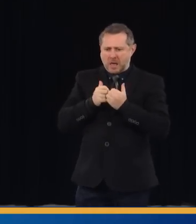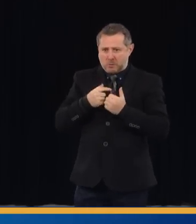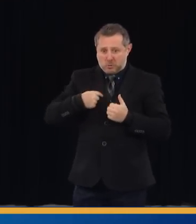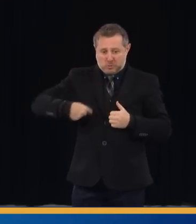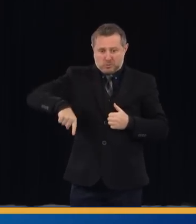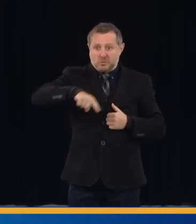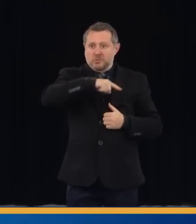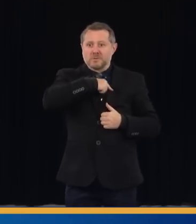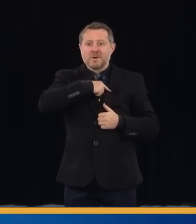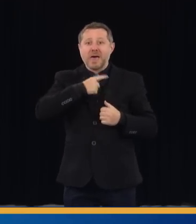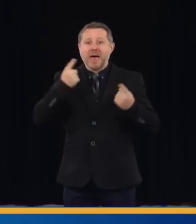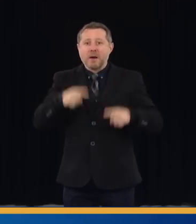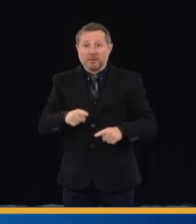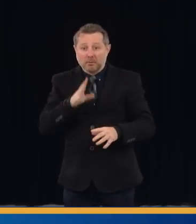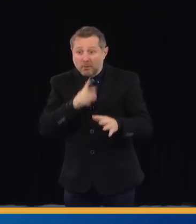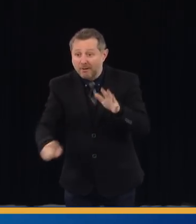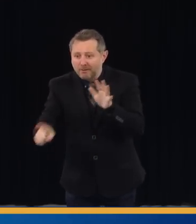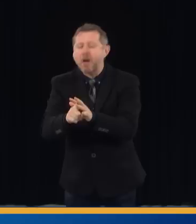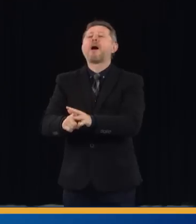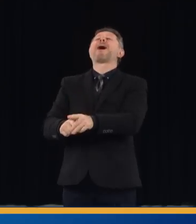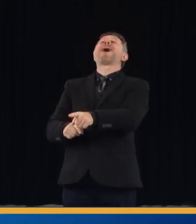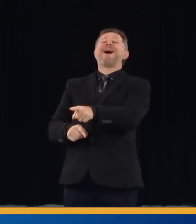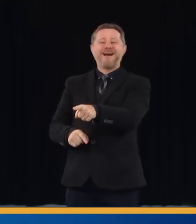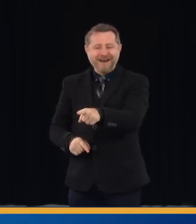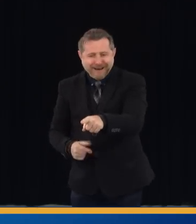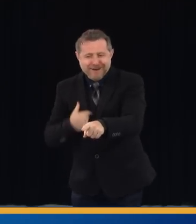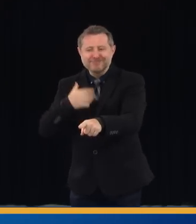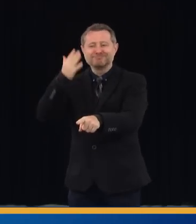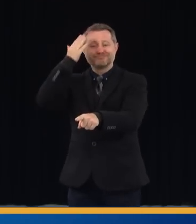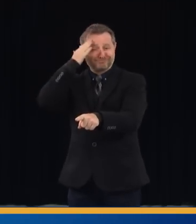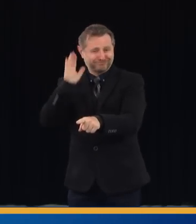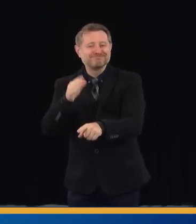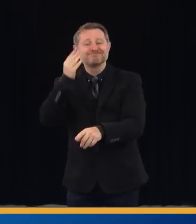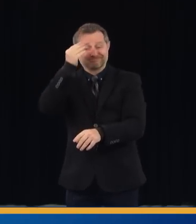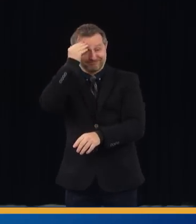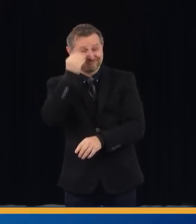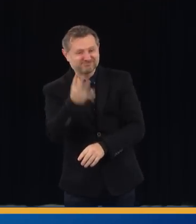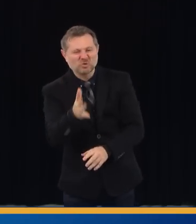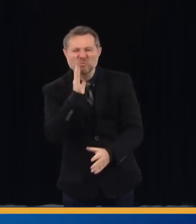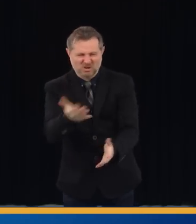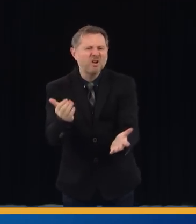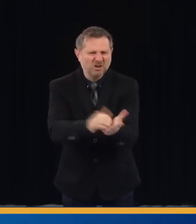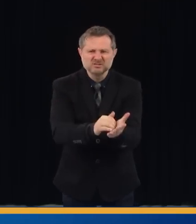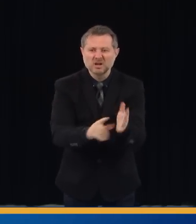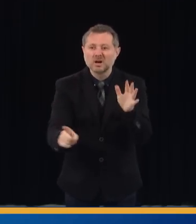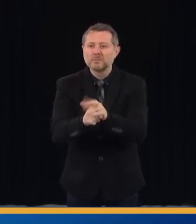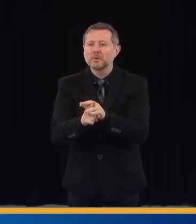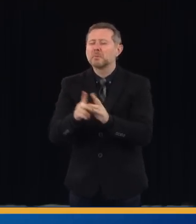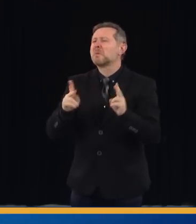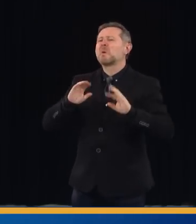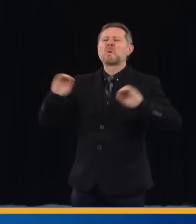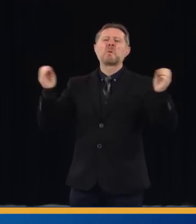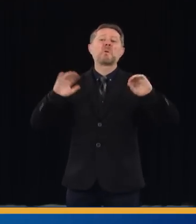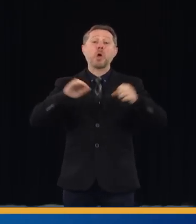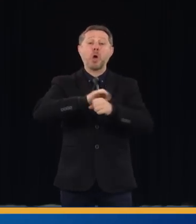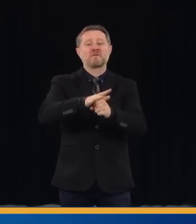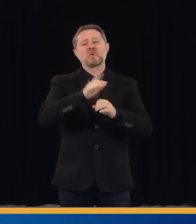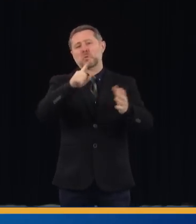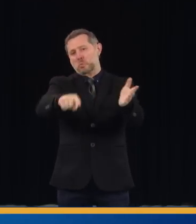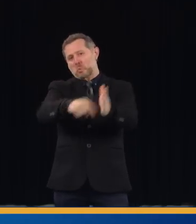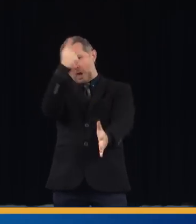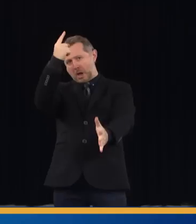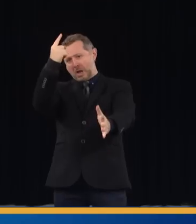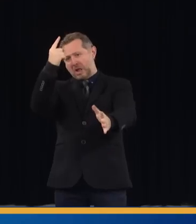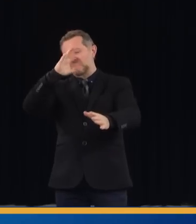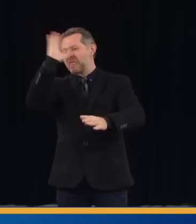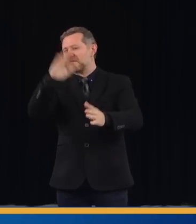And something like this will happen again. Oh no, this is a once in a lifetime, never again.